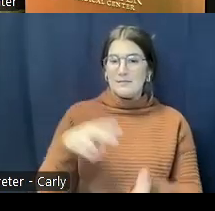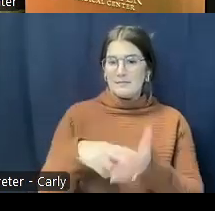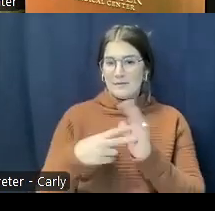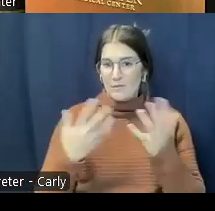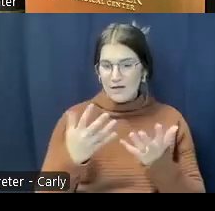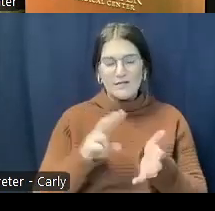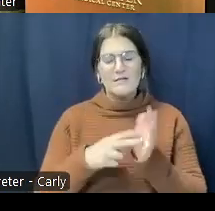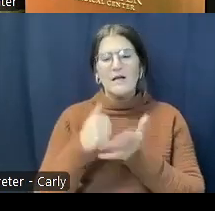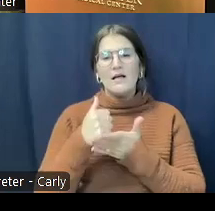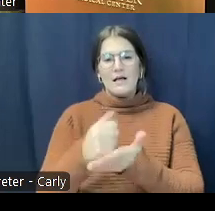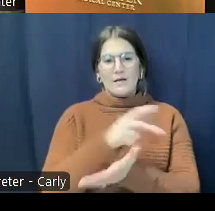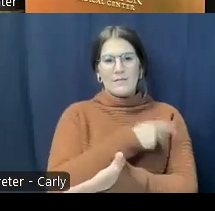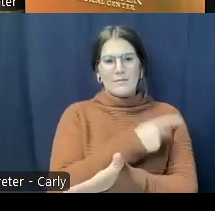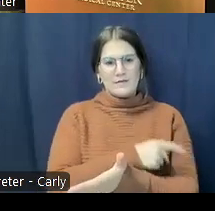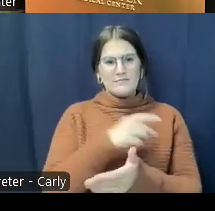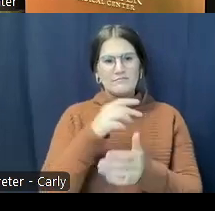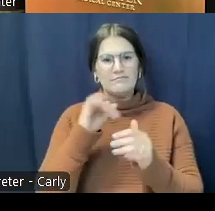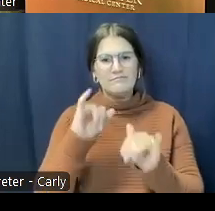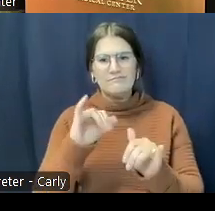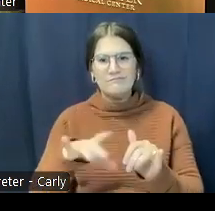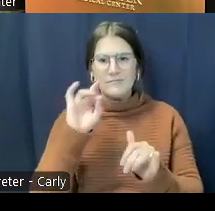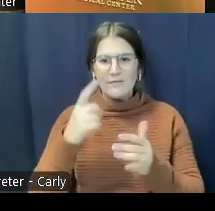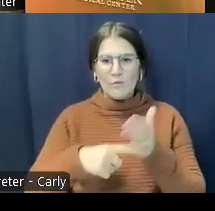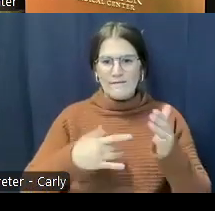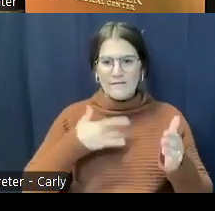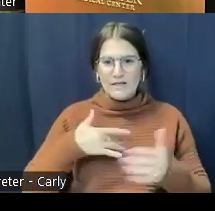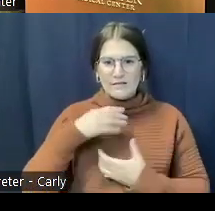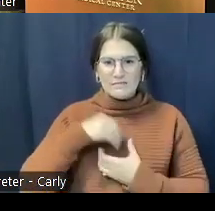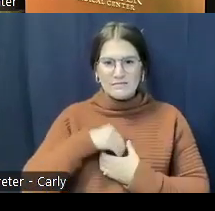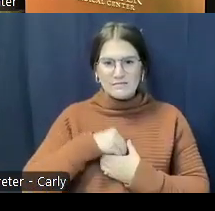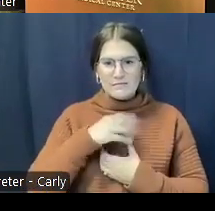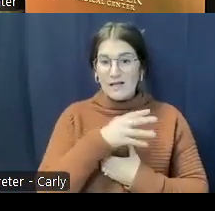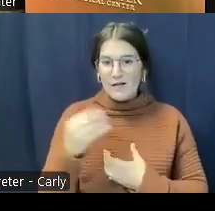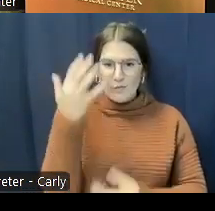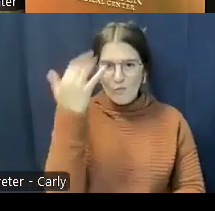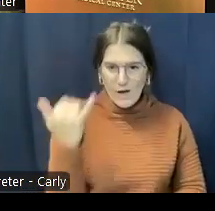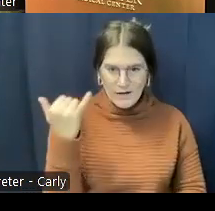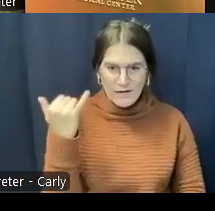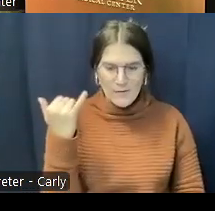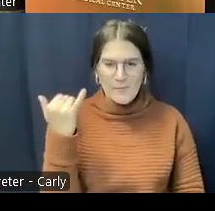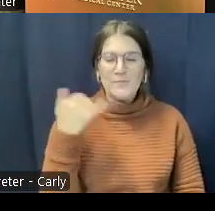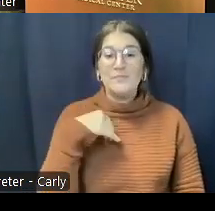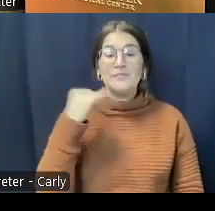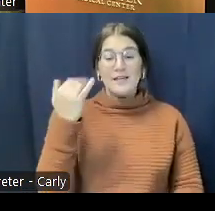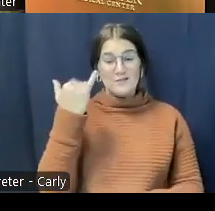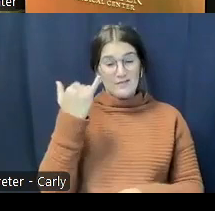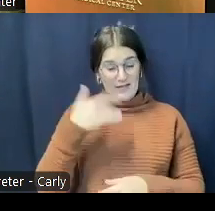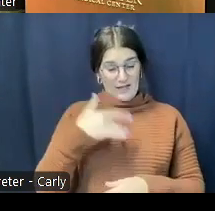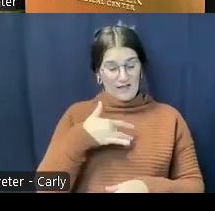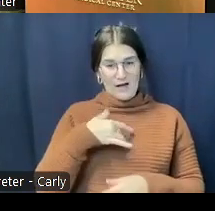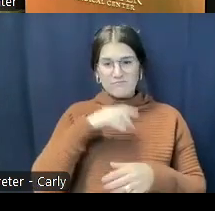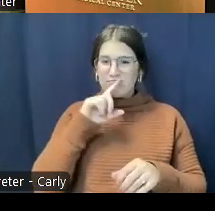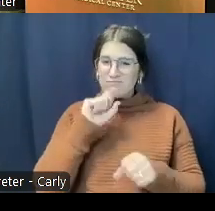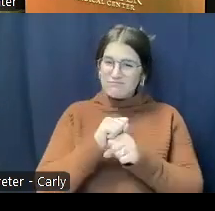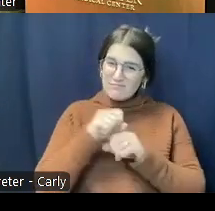help patients discover what they feel and why they feel it, and to feel it deeply and